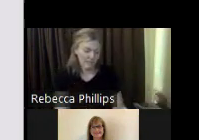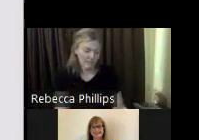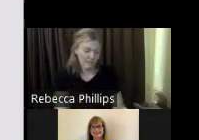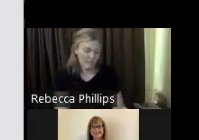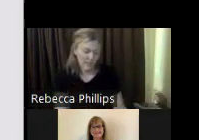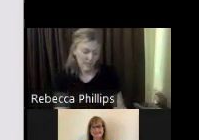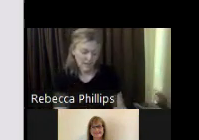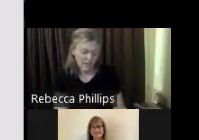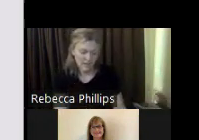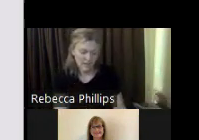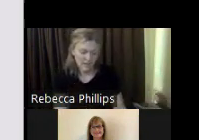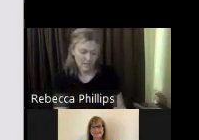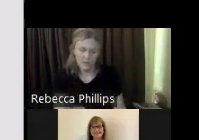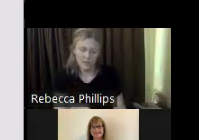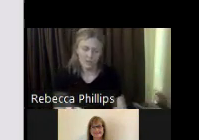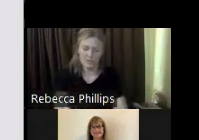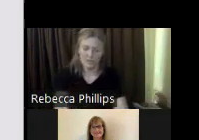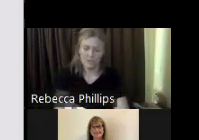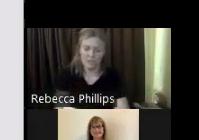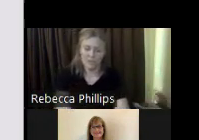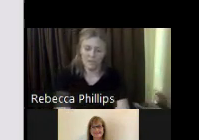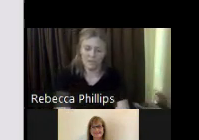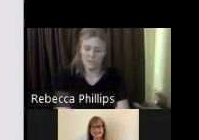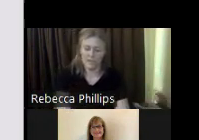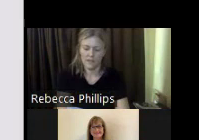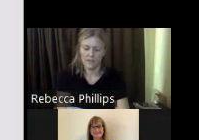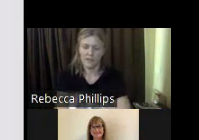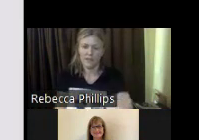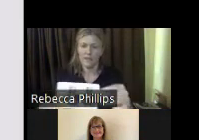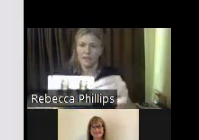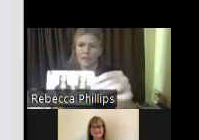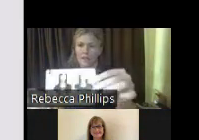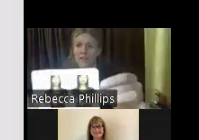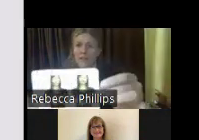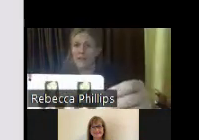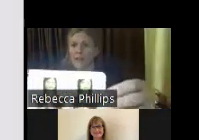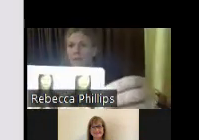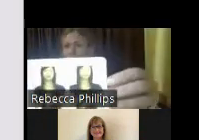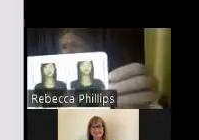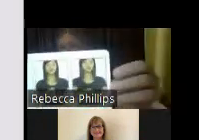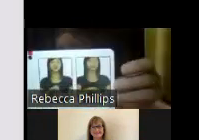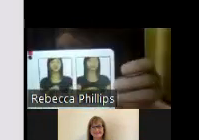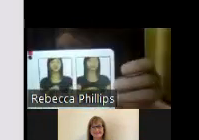left. So here's the first one.